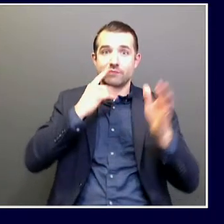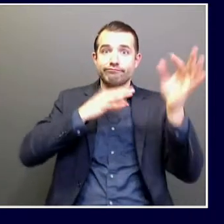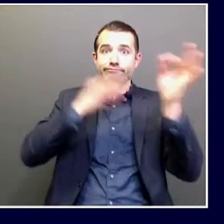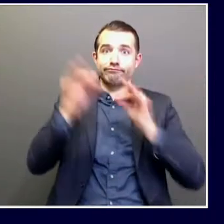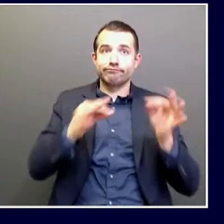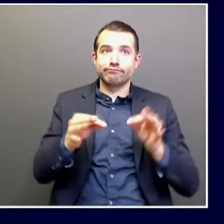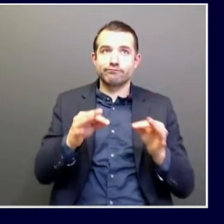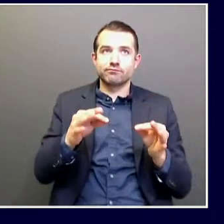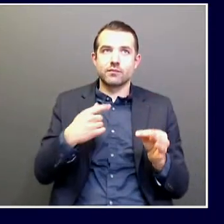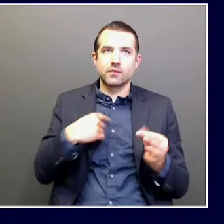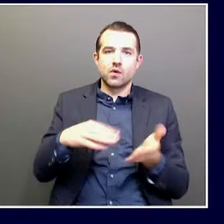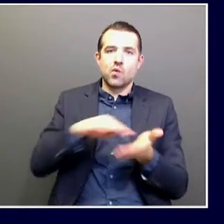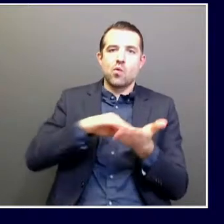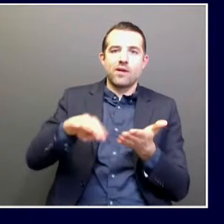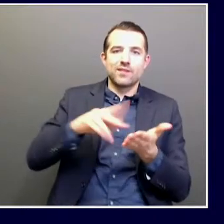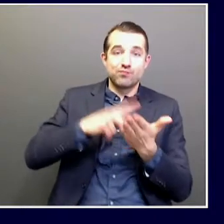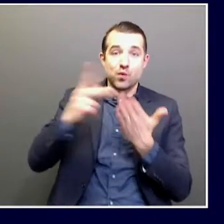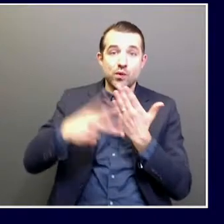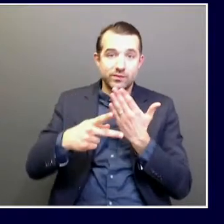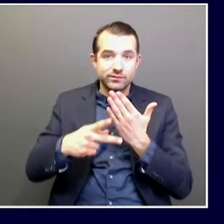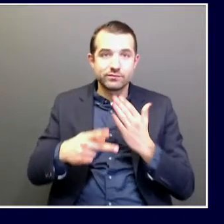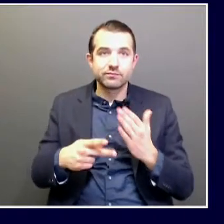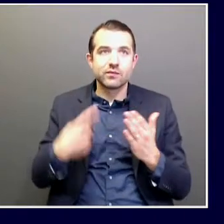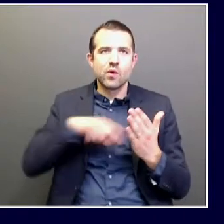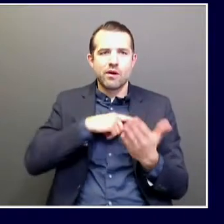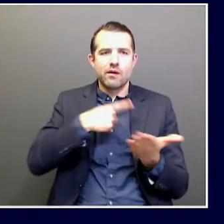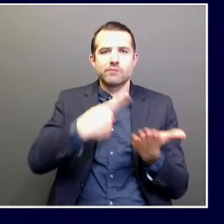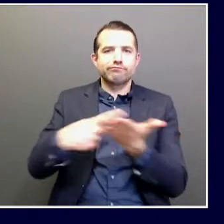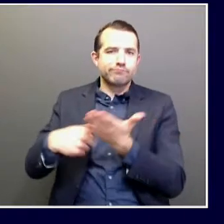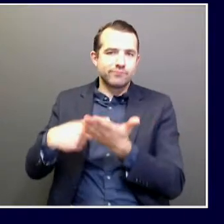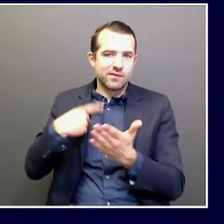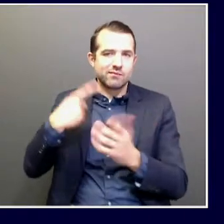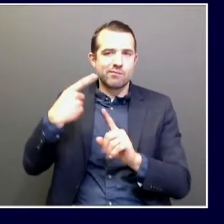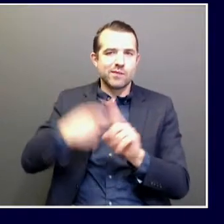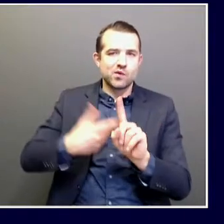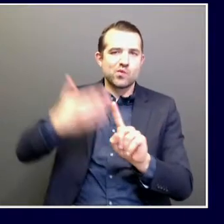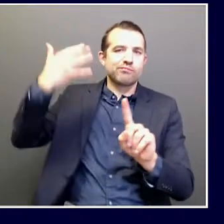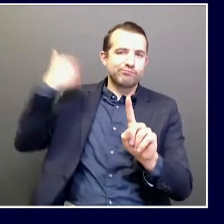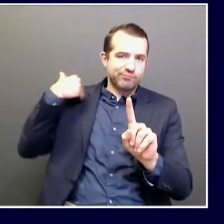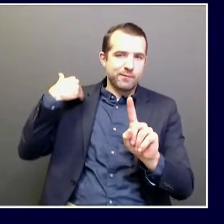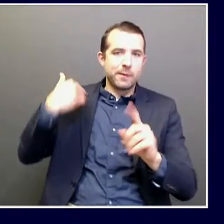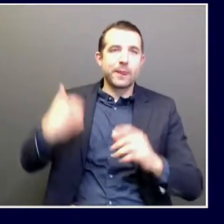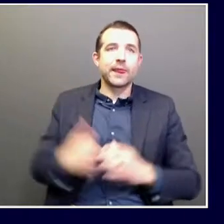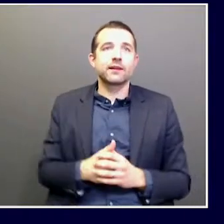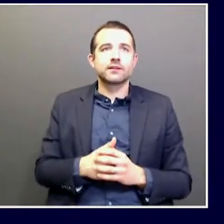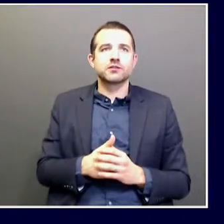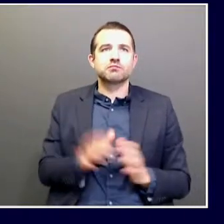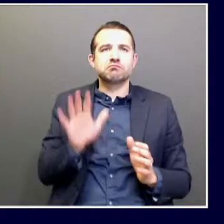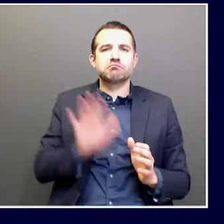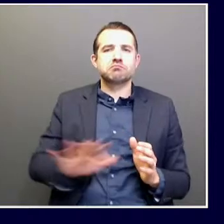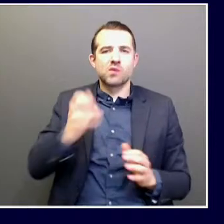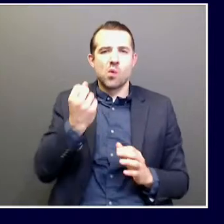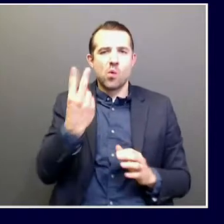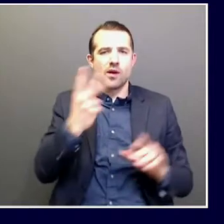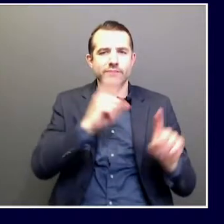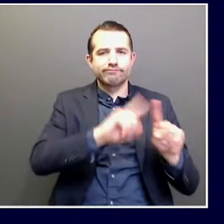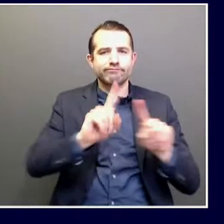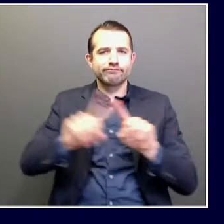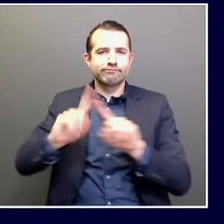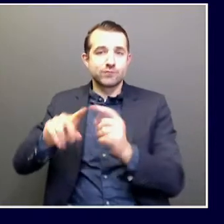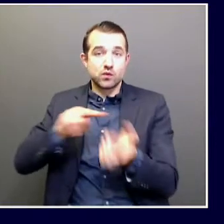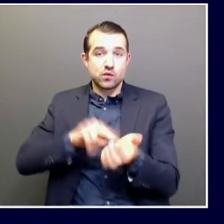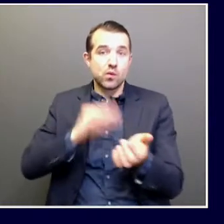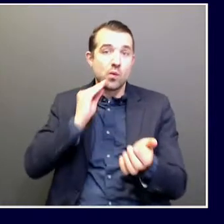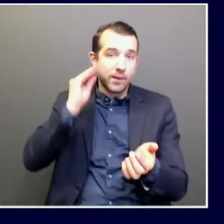waivers have been approved in about a dozen different nursing facilities in Maine. They've opened up 24 beds